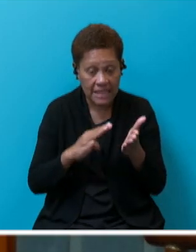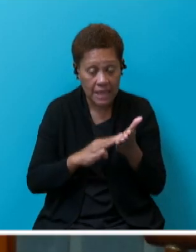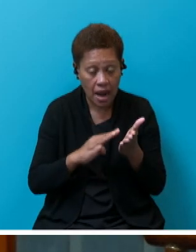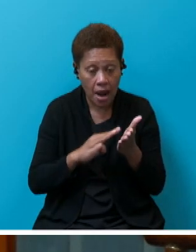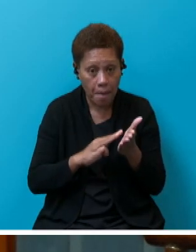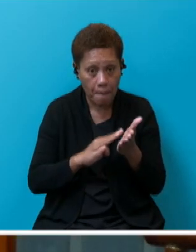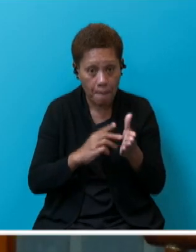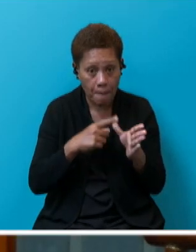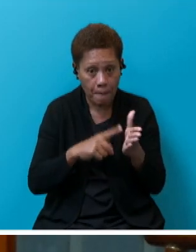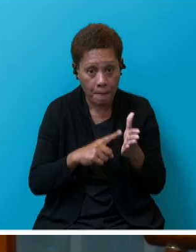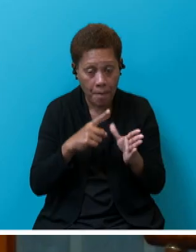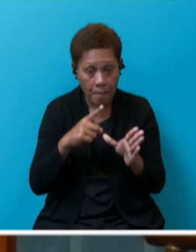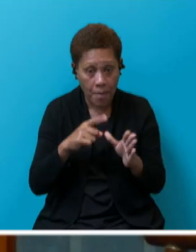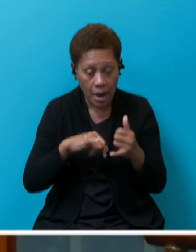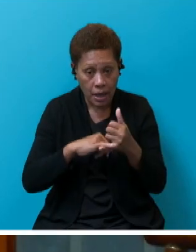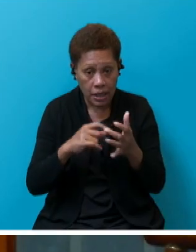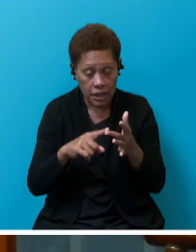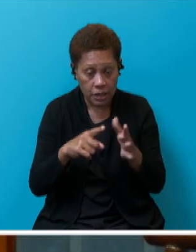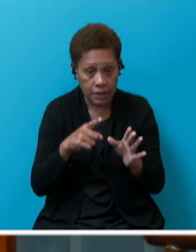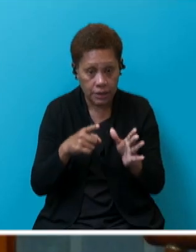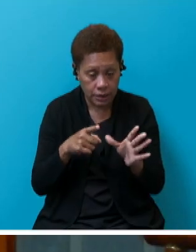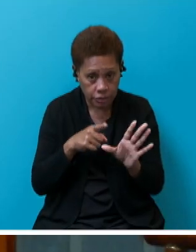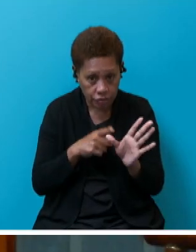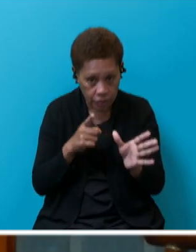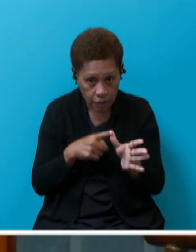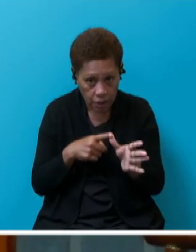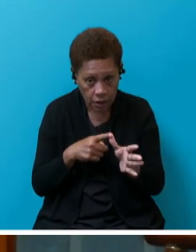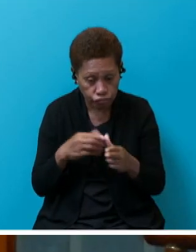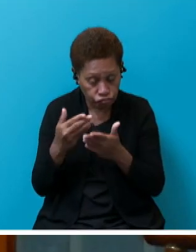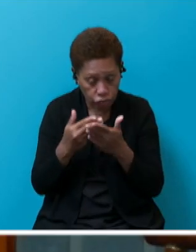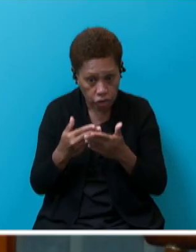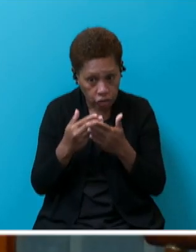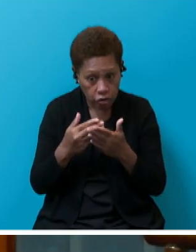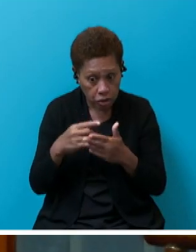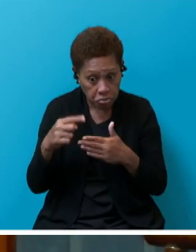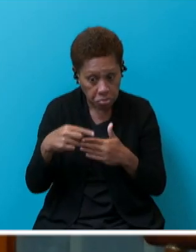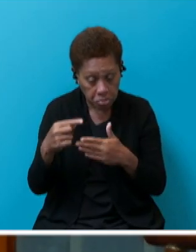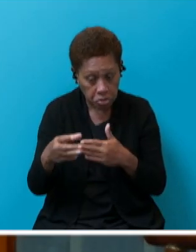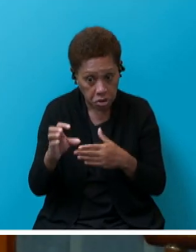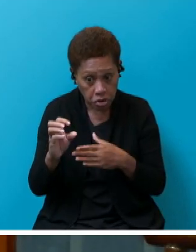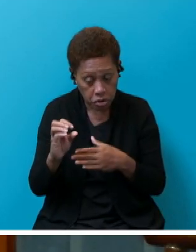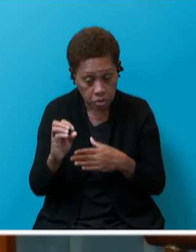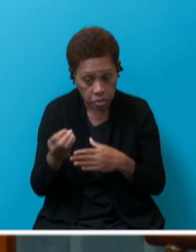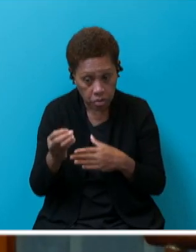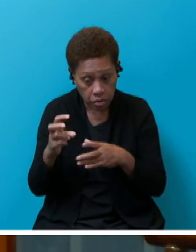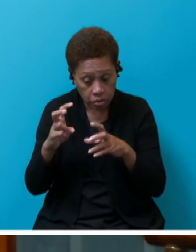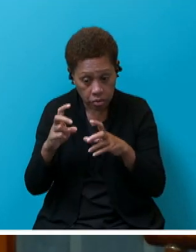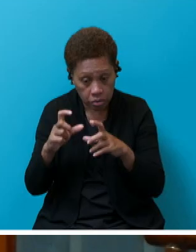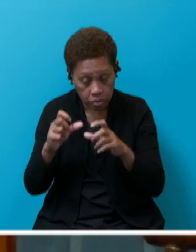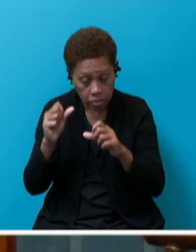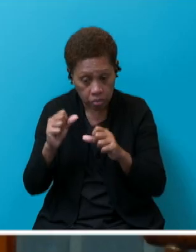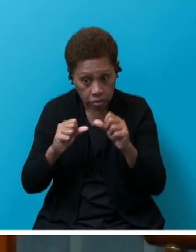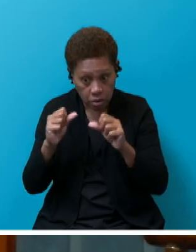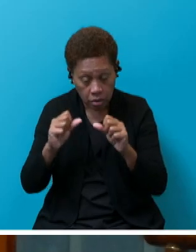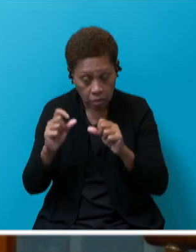Act, a study tour was carried out in Malaysia, and that is to examine the alternative financing ecosystem.